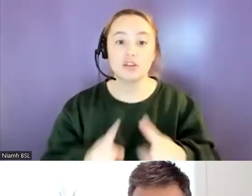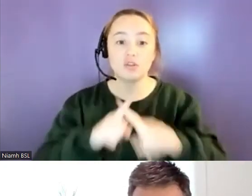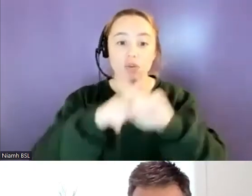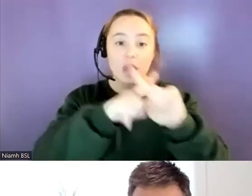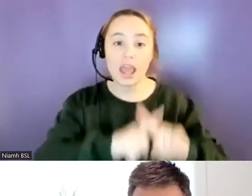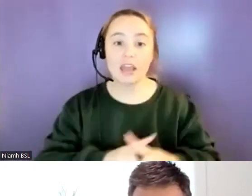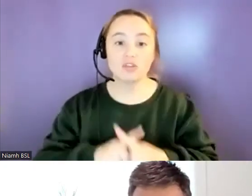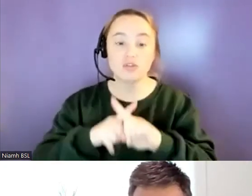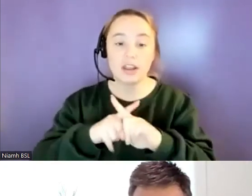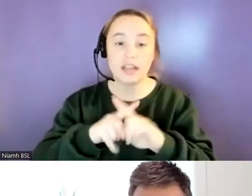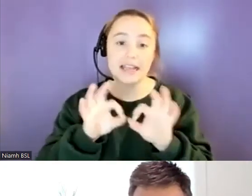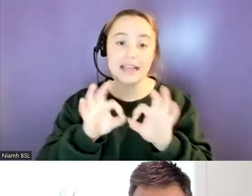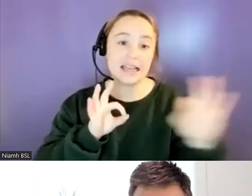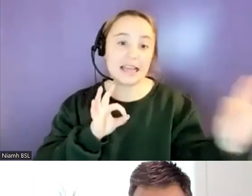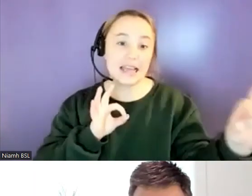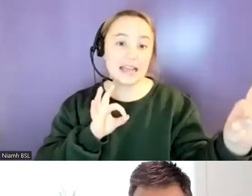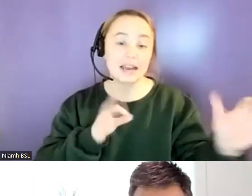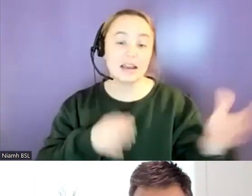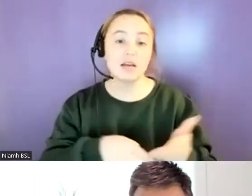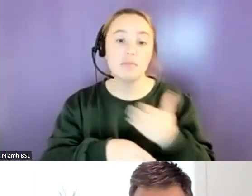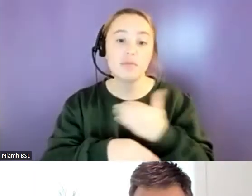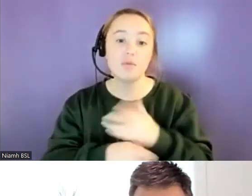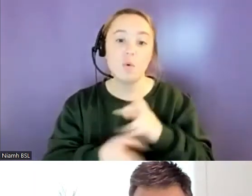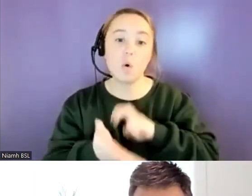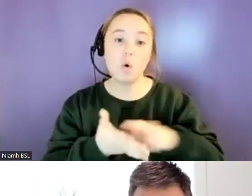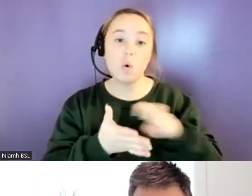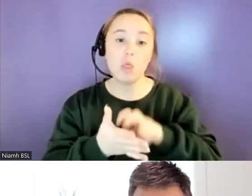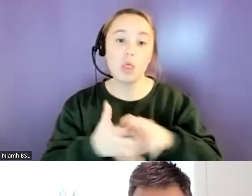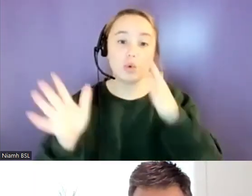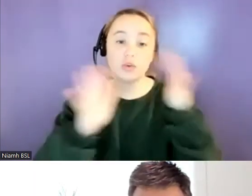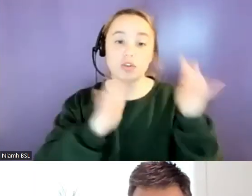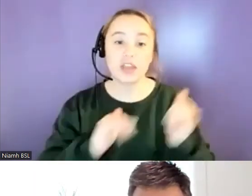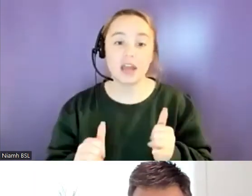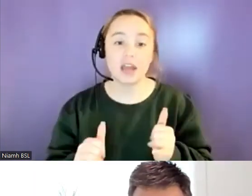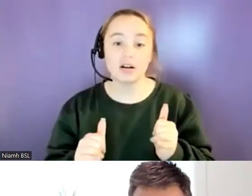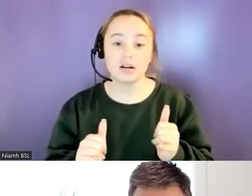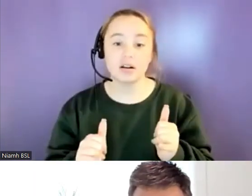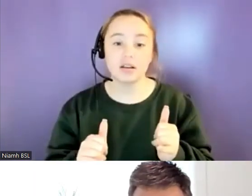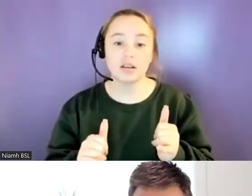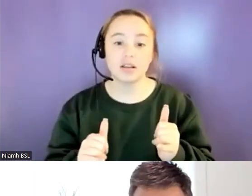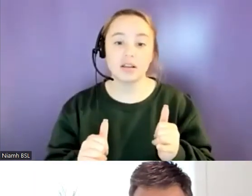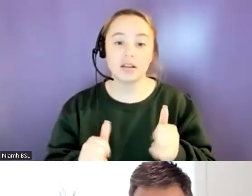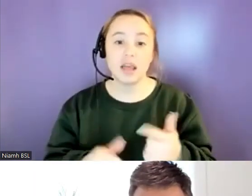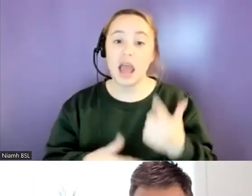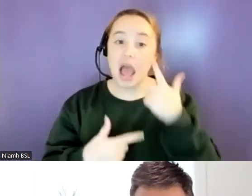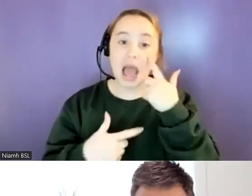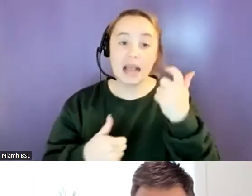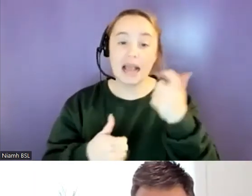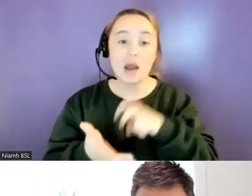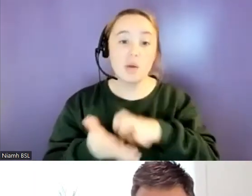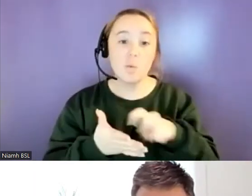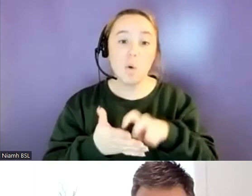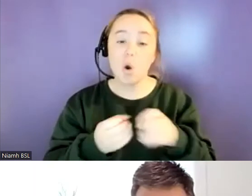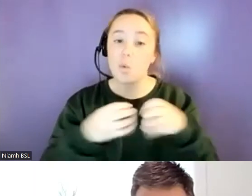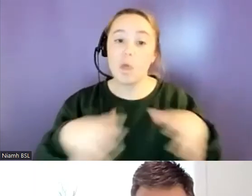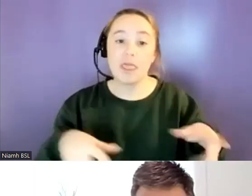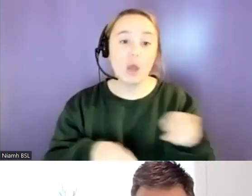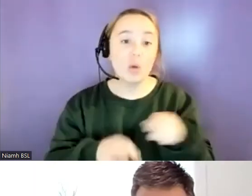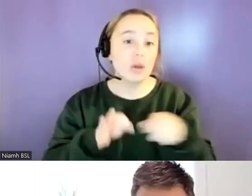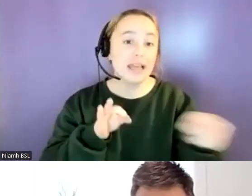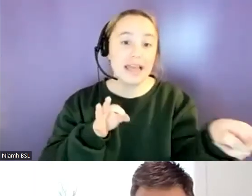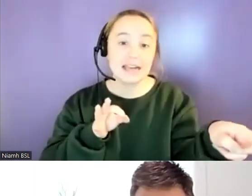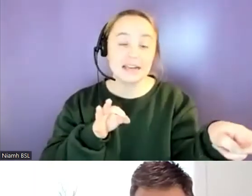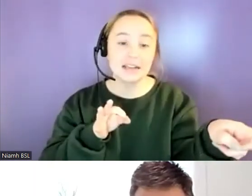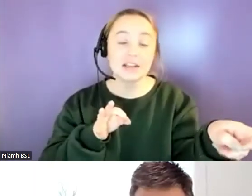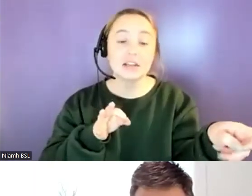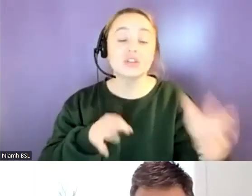long cane before I could walk through the scanner. Now, I can't walk without that cane. So while that was getting x-rayed,